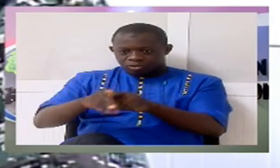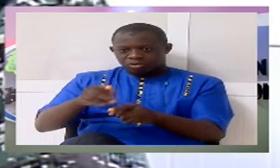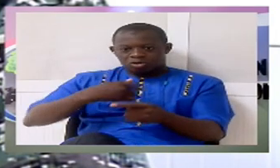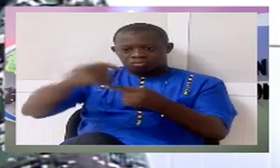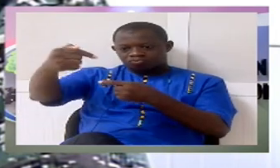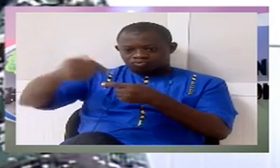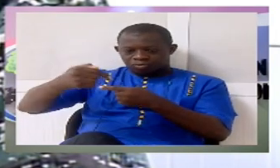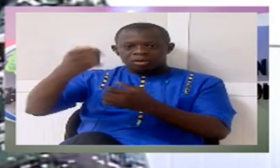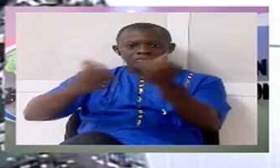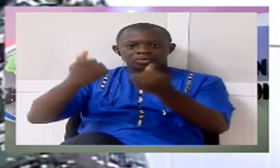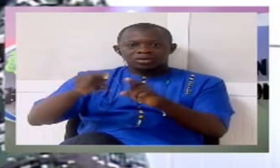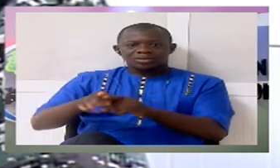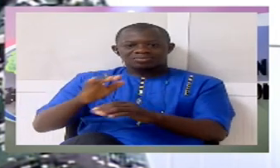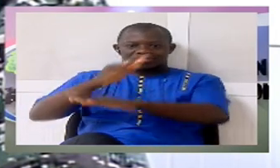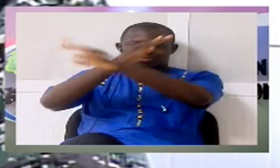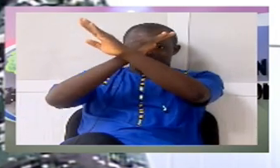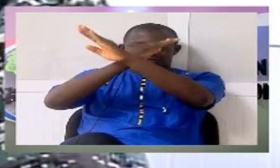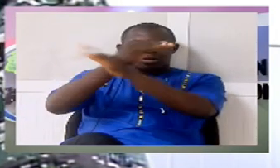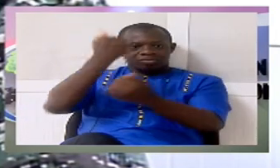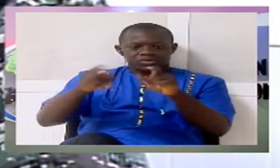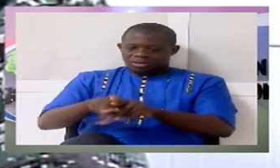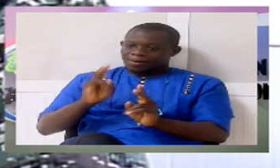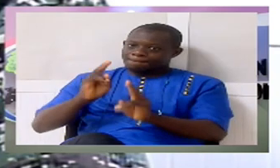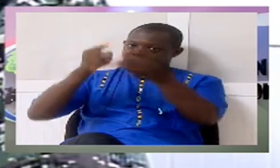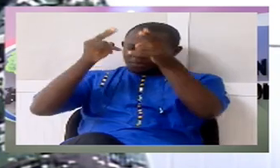convoy, sometimes they would shoot the vehicle.